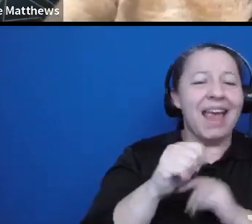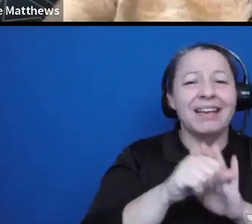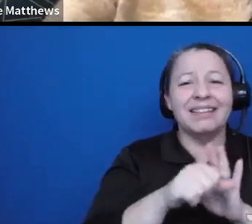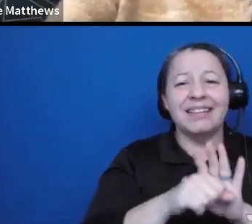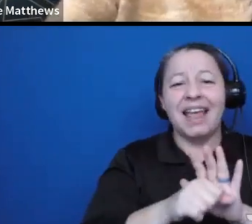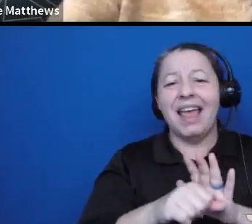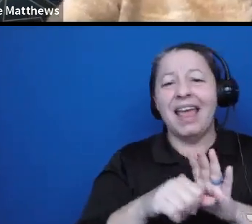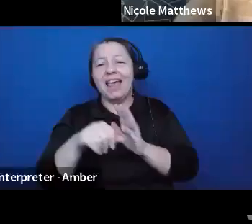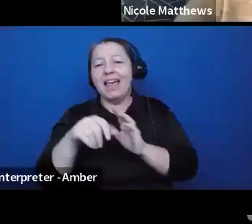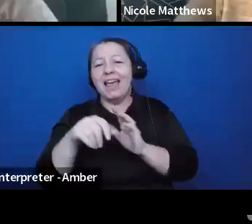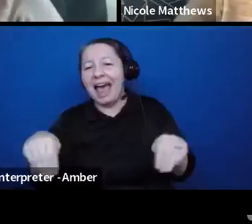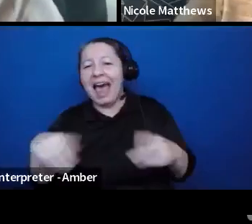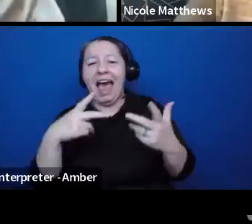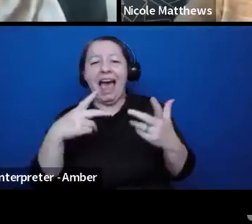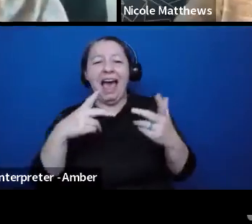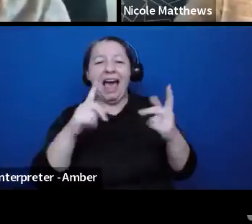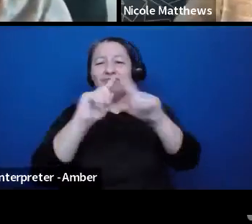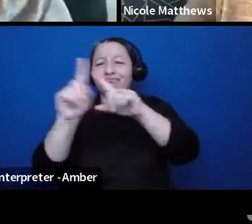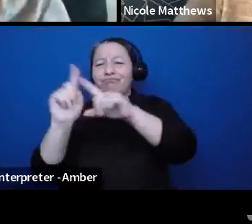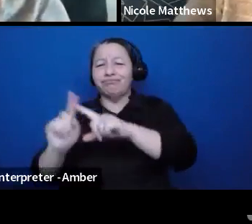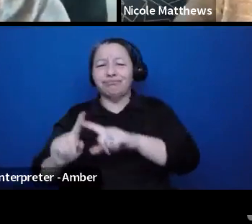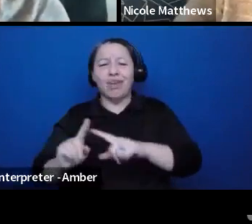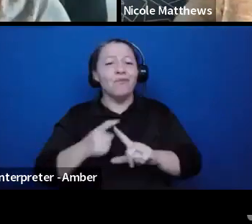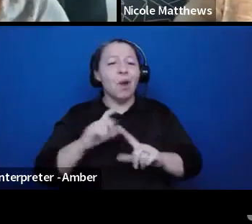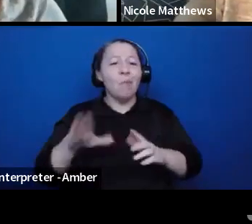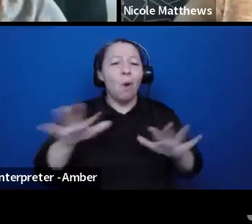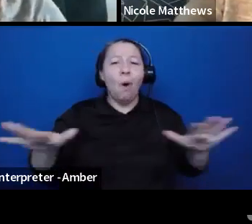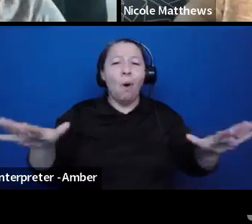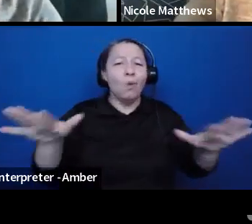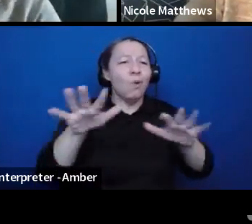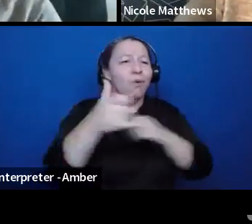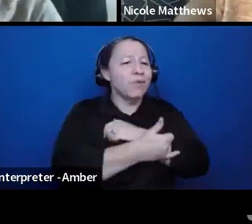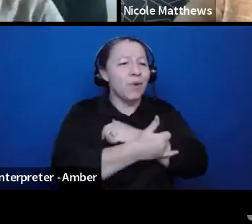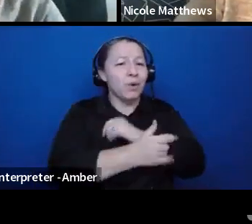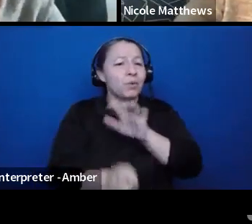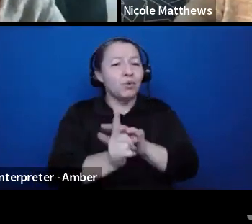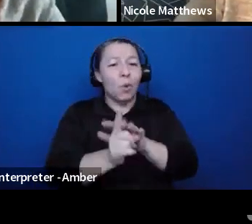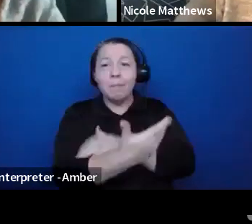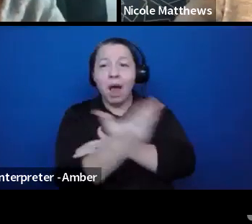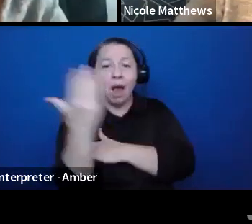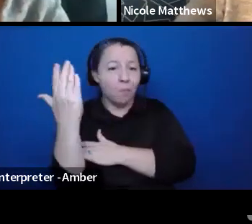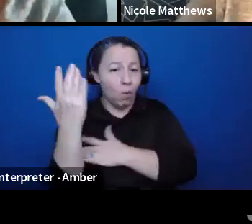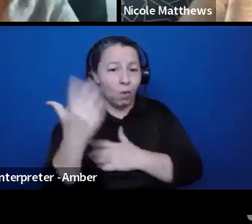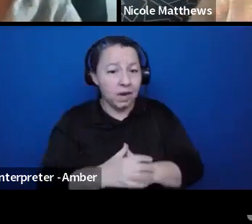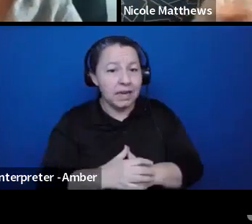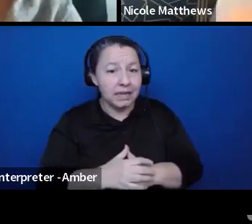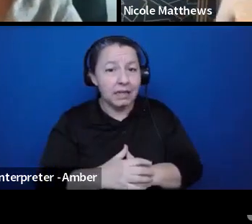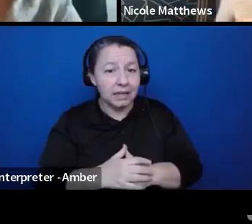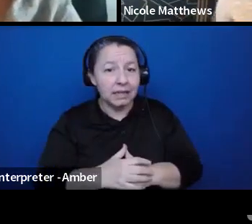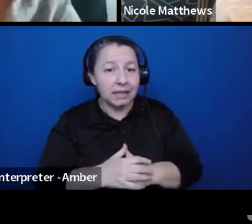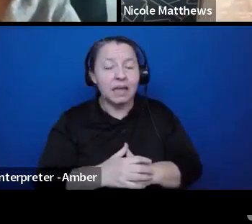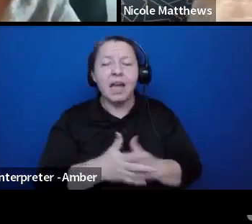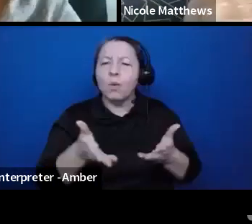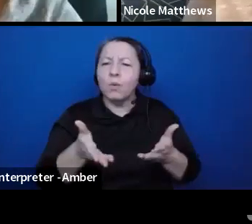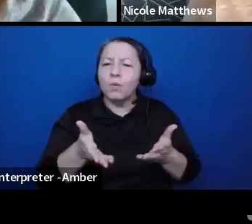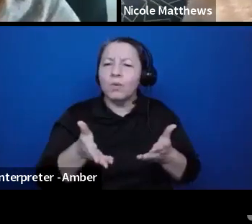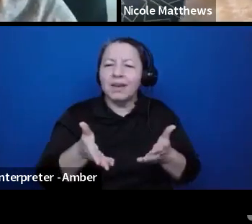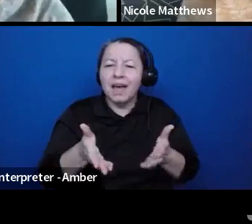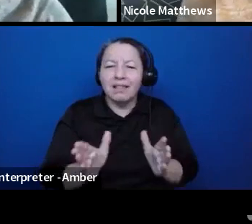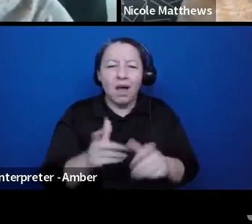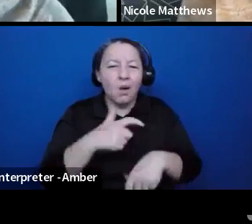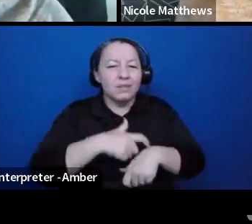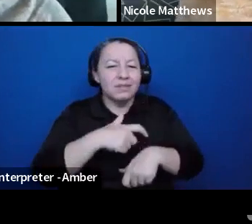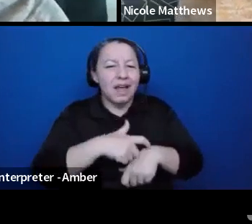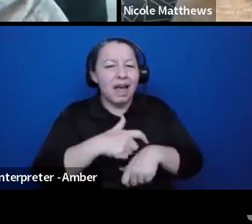the country, we show up every morning and we take a moment to see each other as human